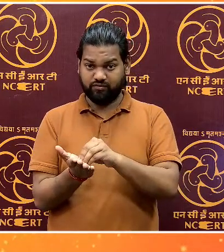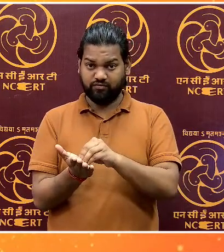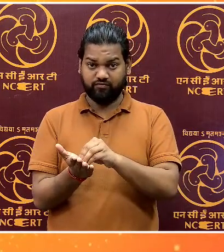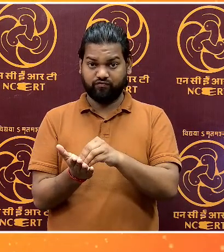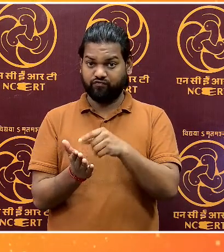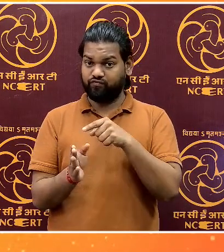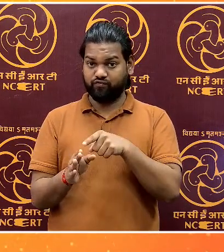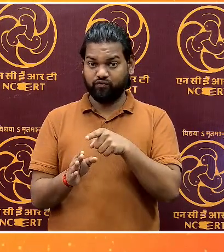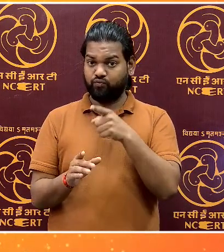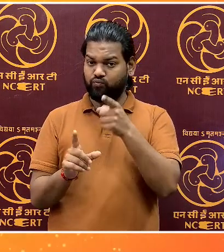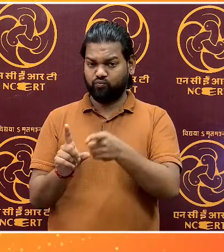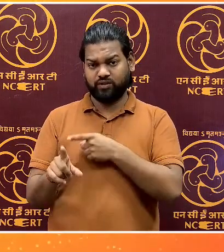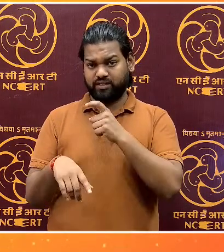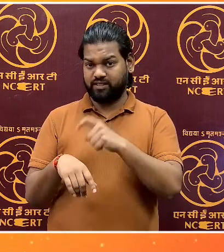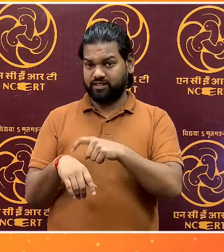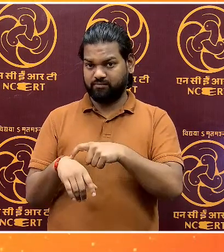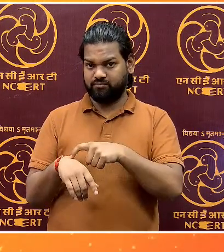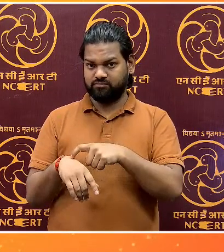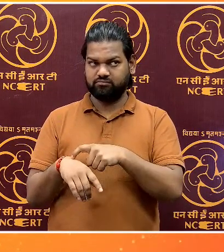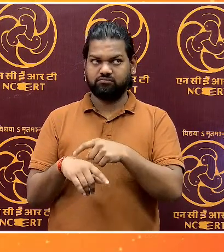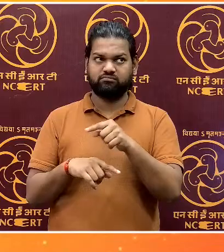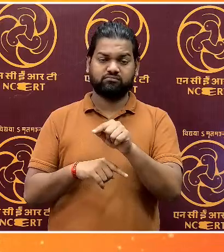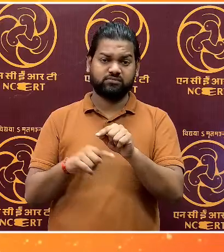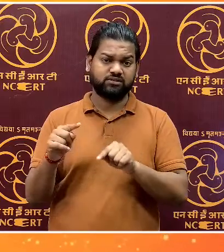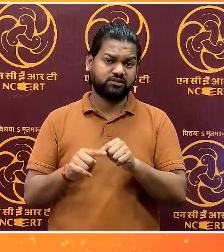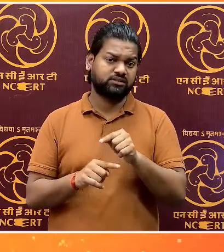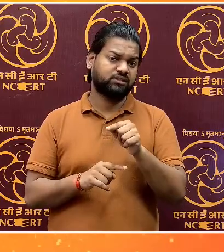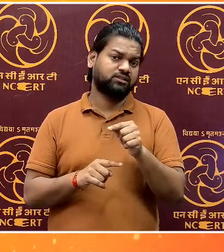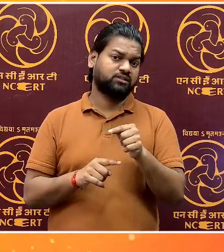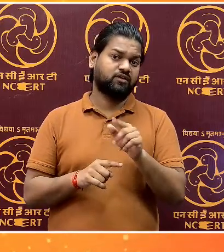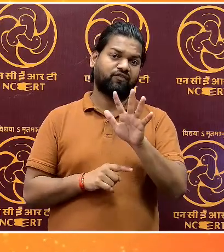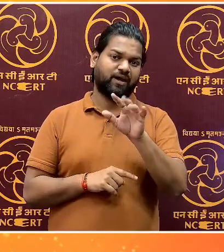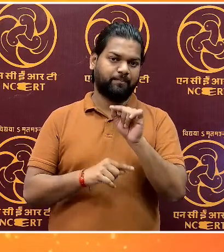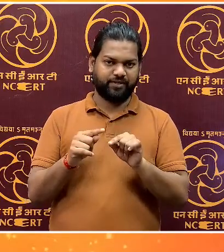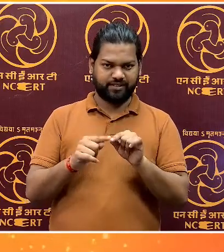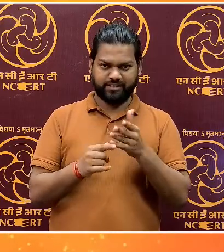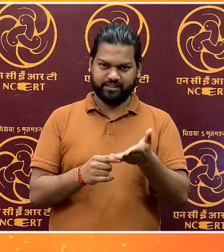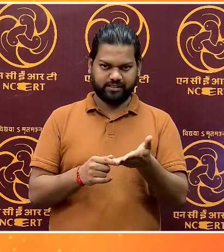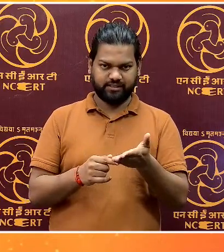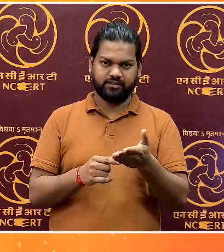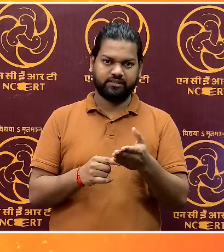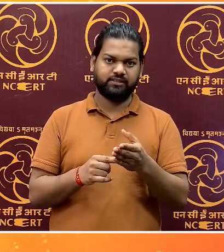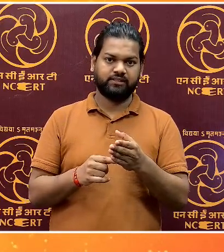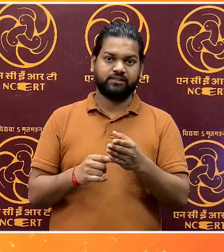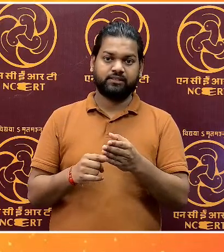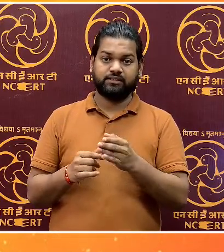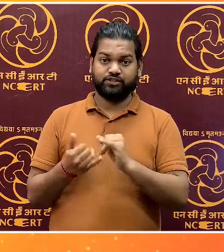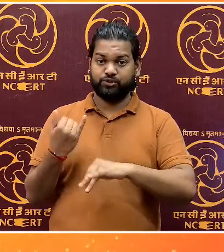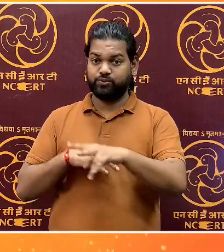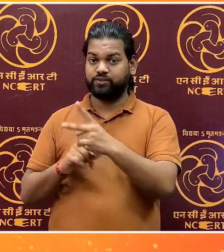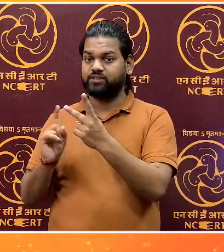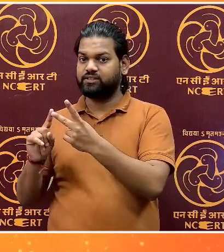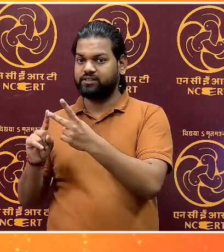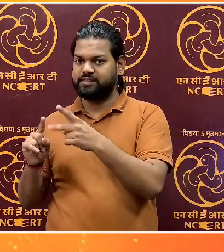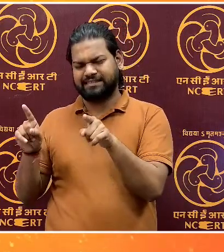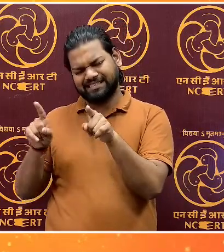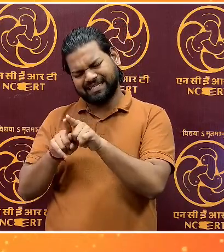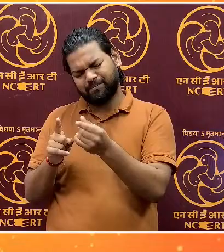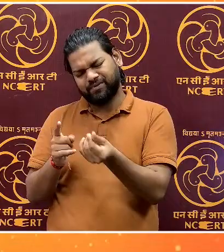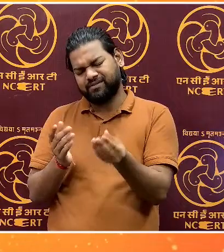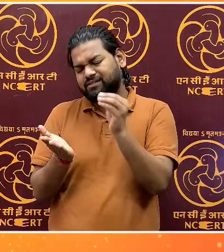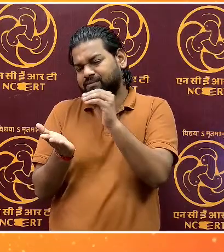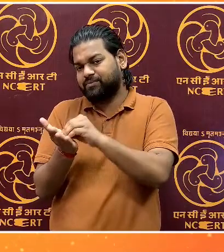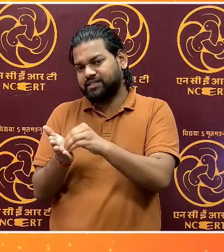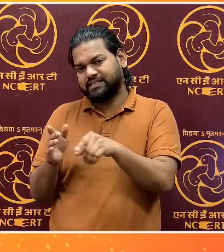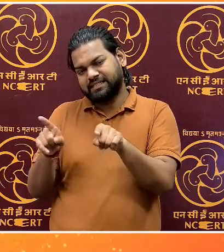time period of 1 year at an interest rate of 5%. In case 2, I am again depositing the same amount for a